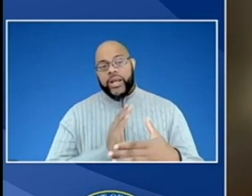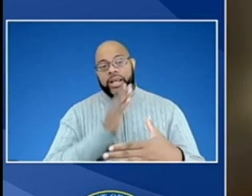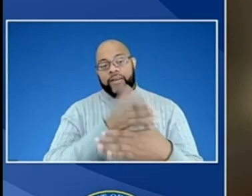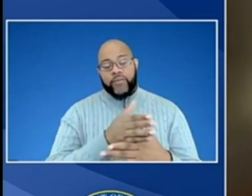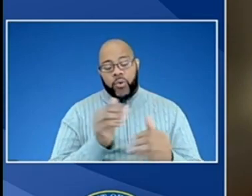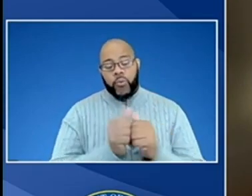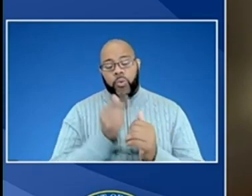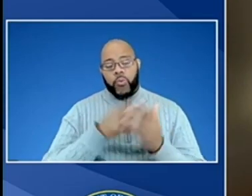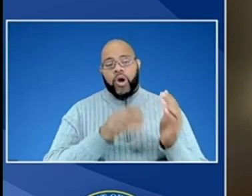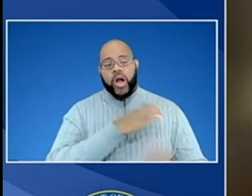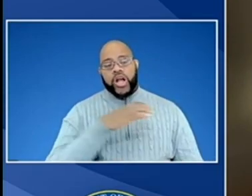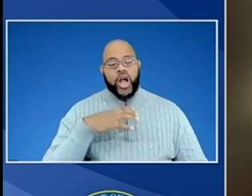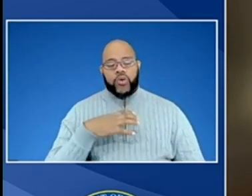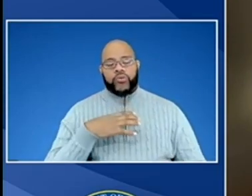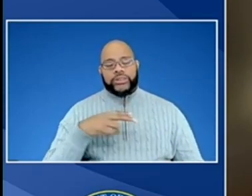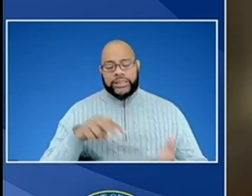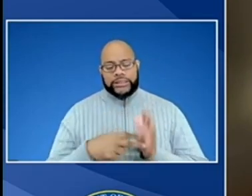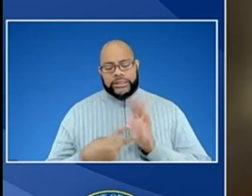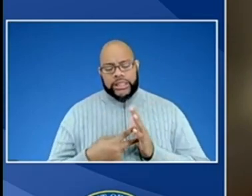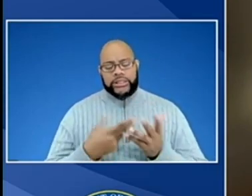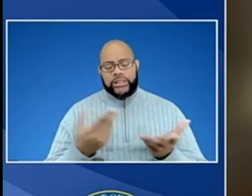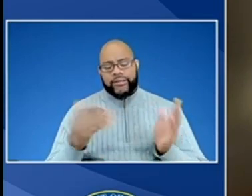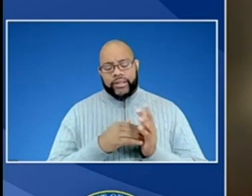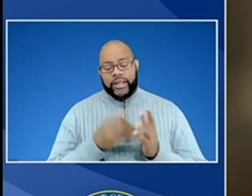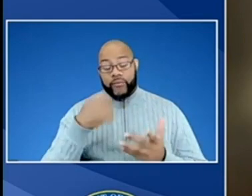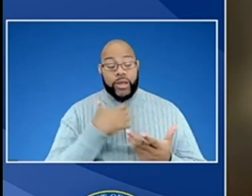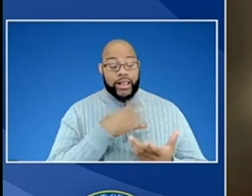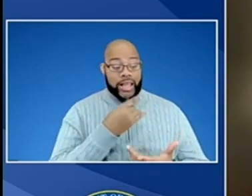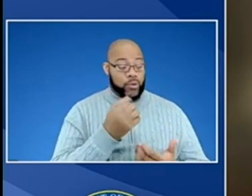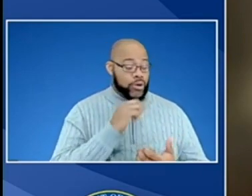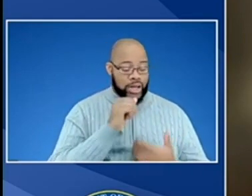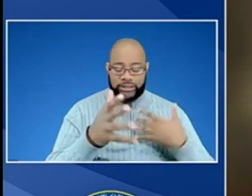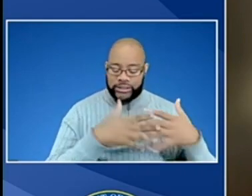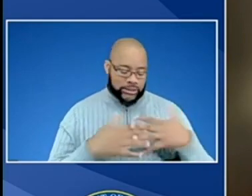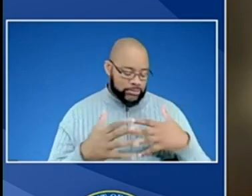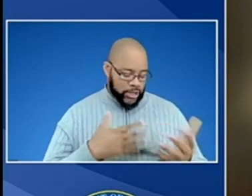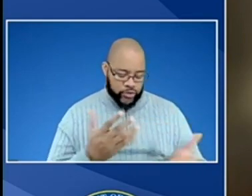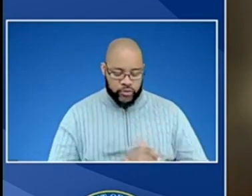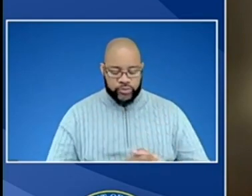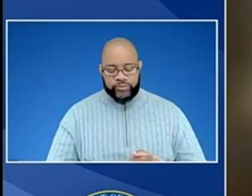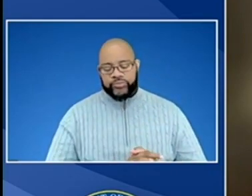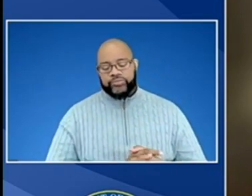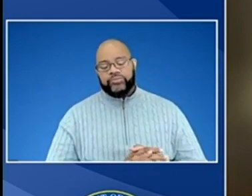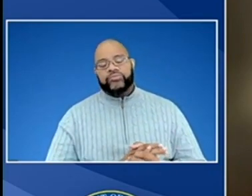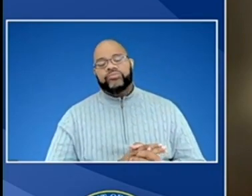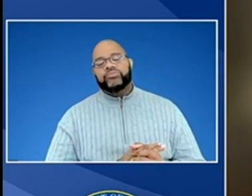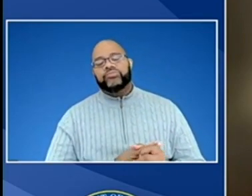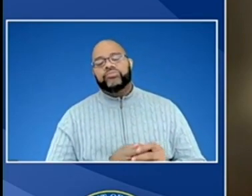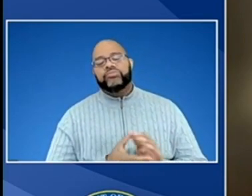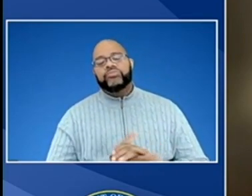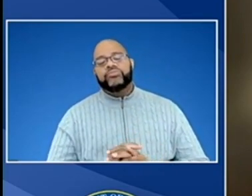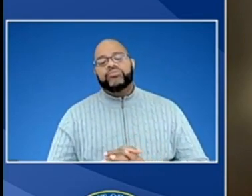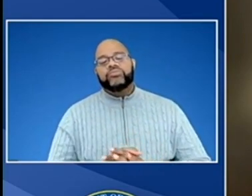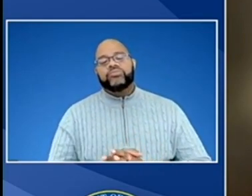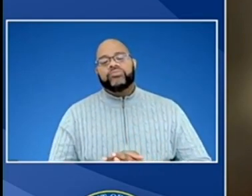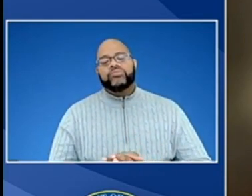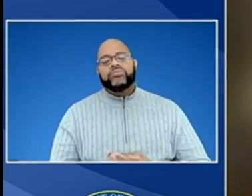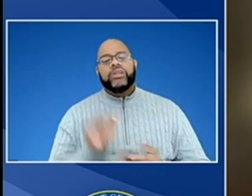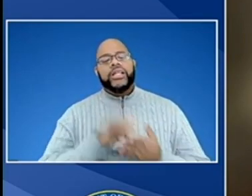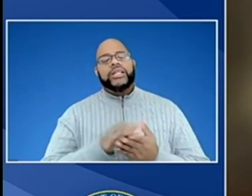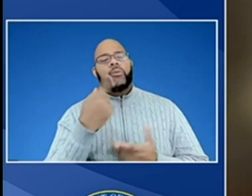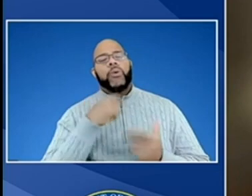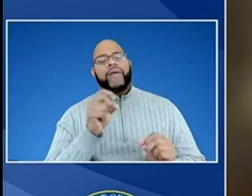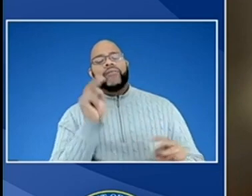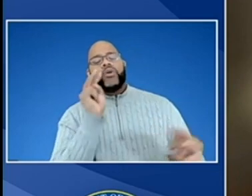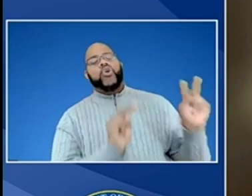what Congress intended here, whether we like it or not. And so, you know, this is something we've got to look